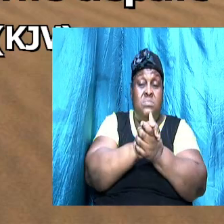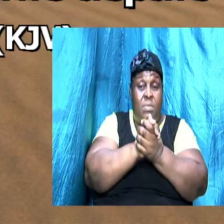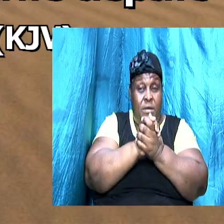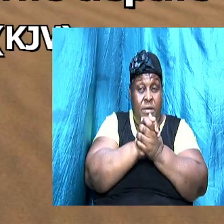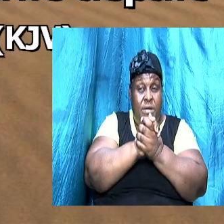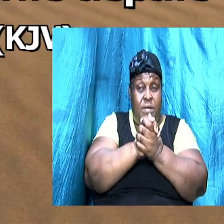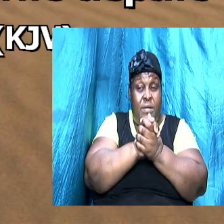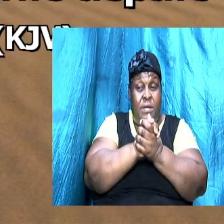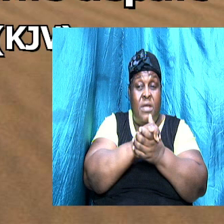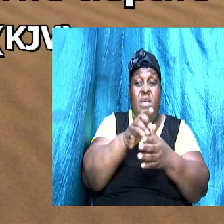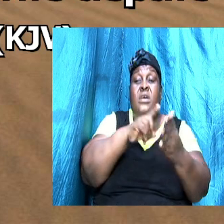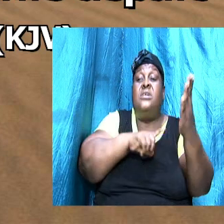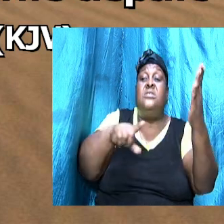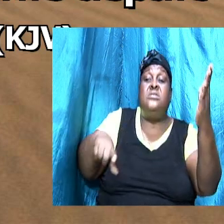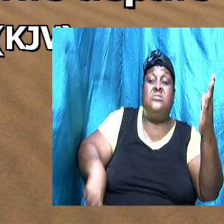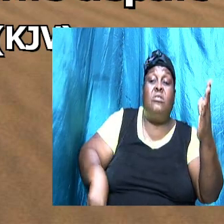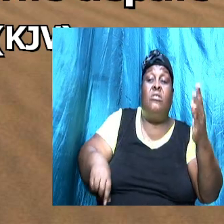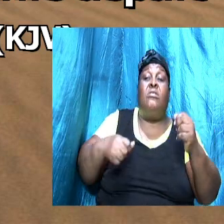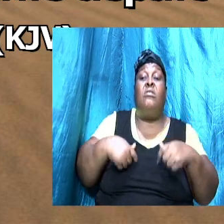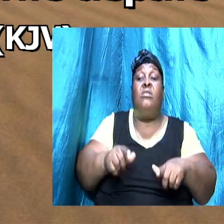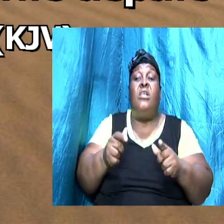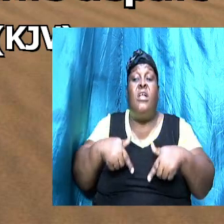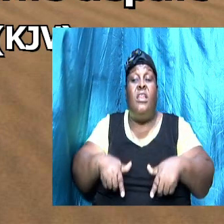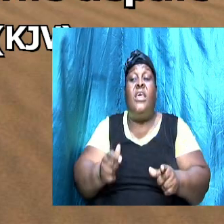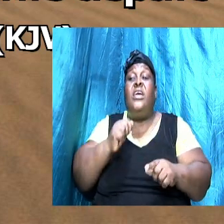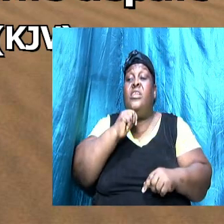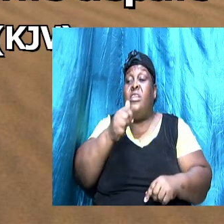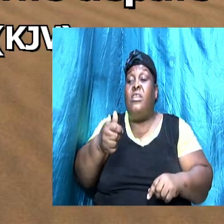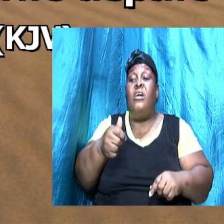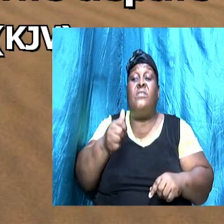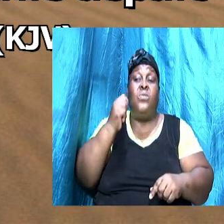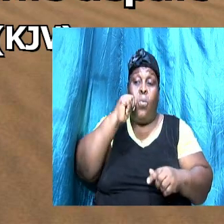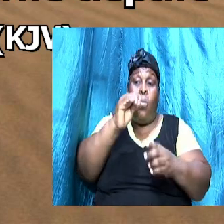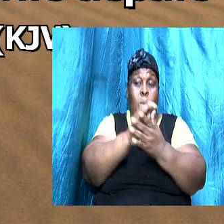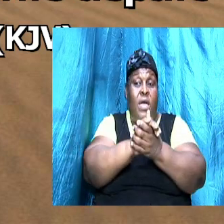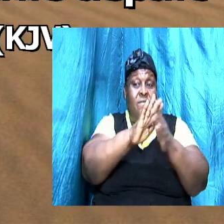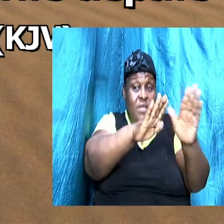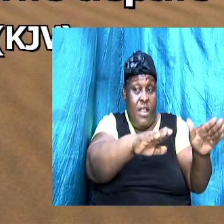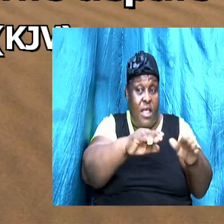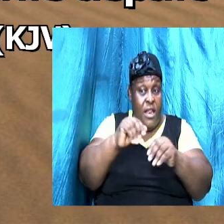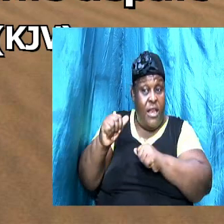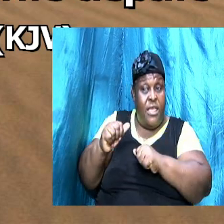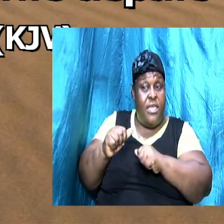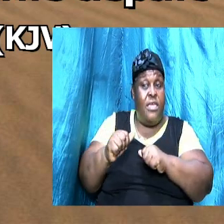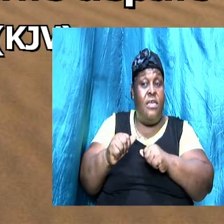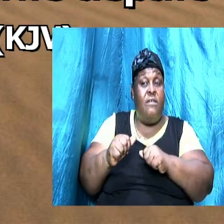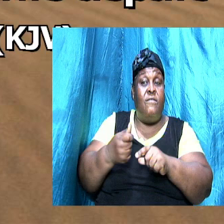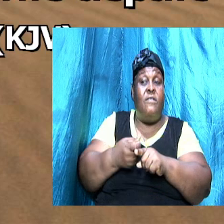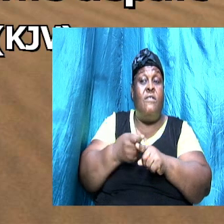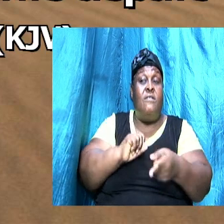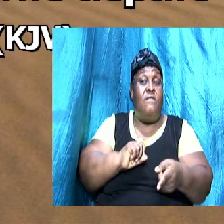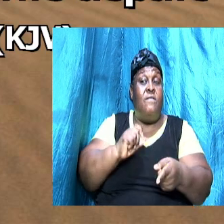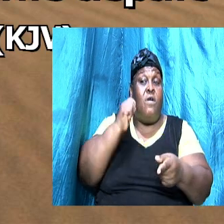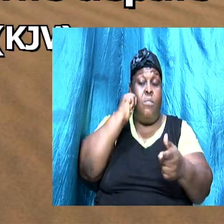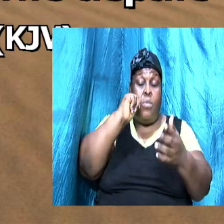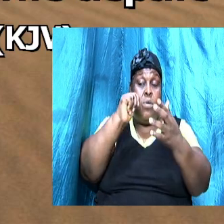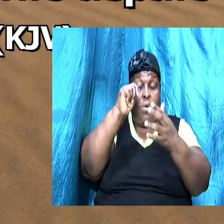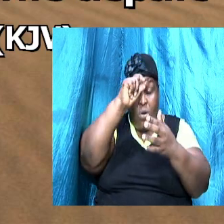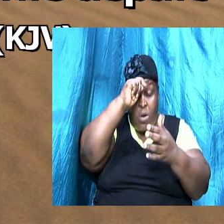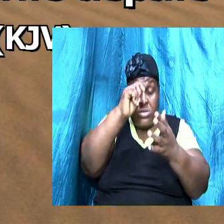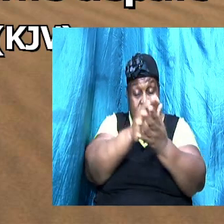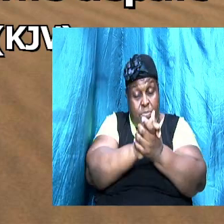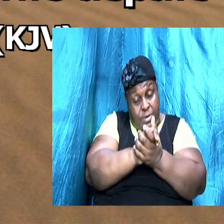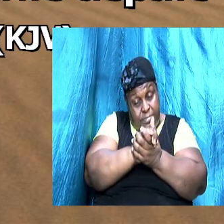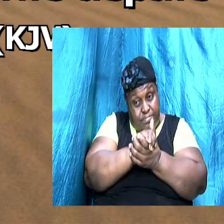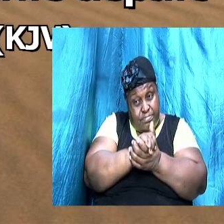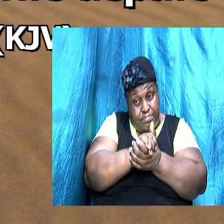you know, it is the Lord talking, let not the wife depart from her husband. But then it goes